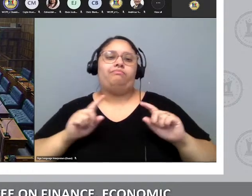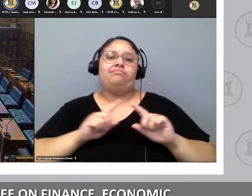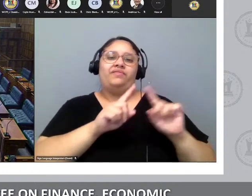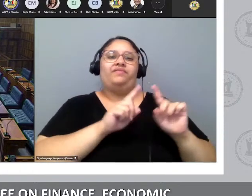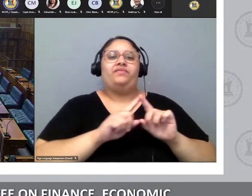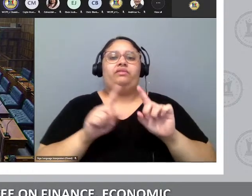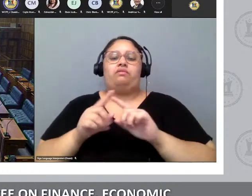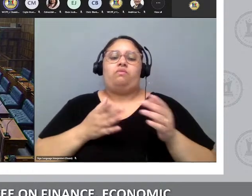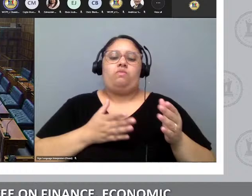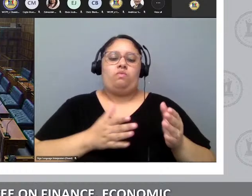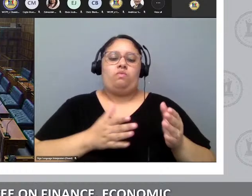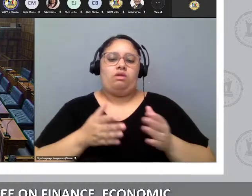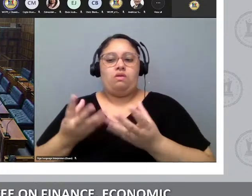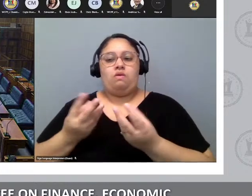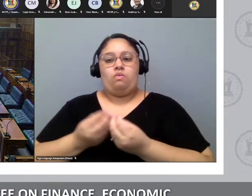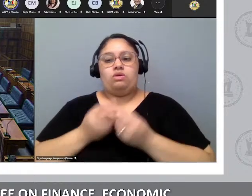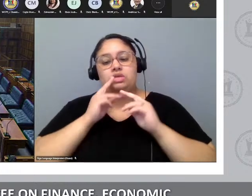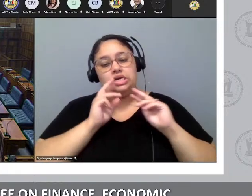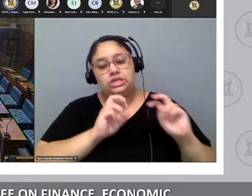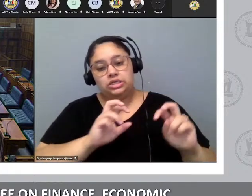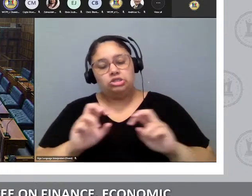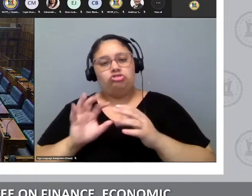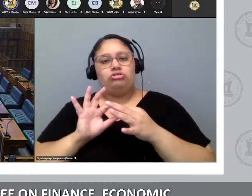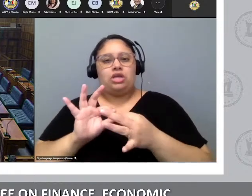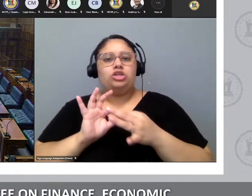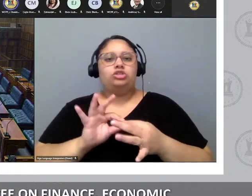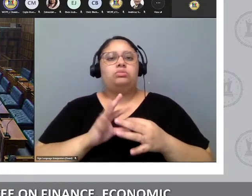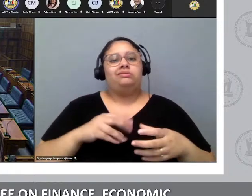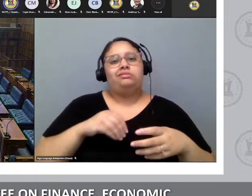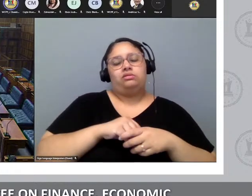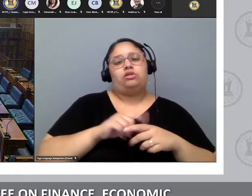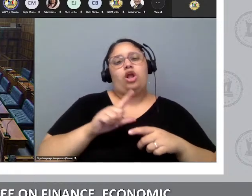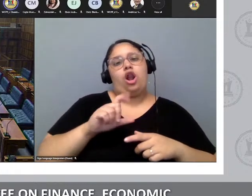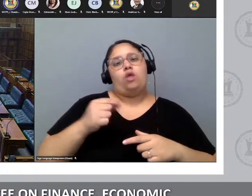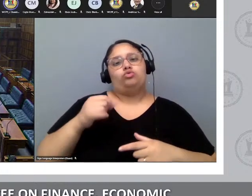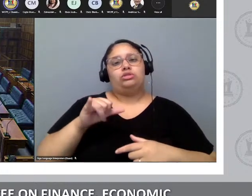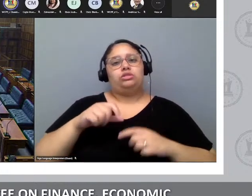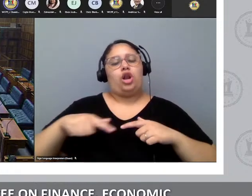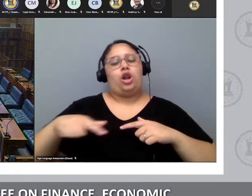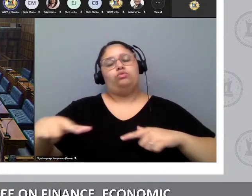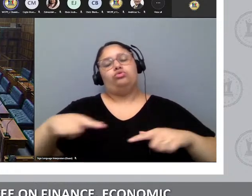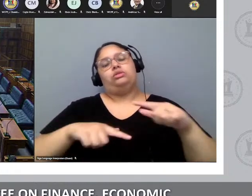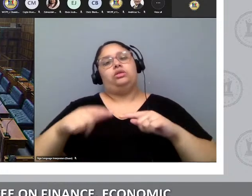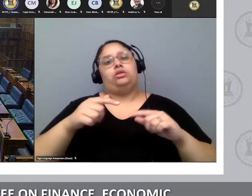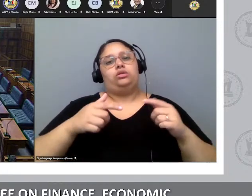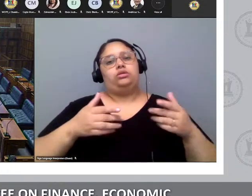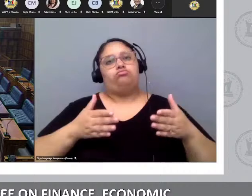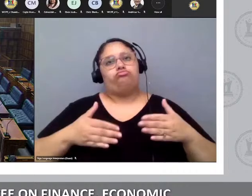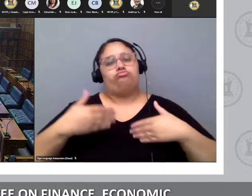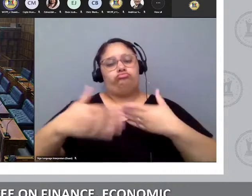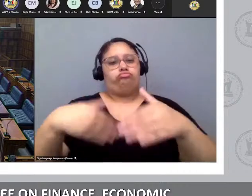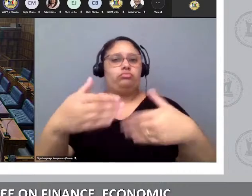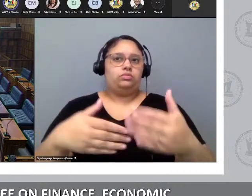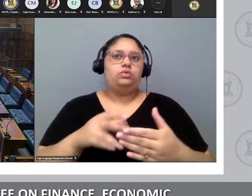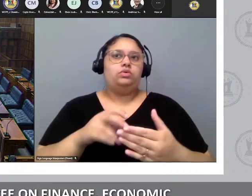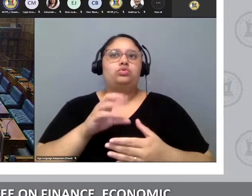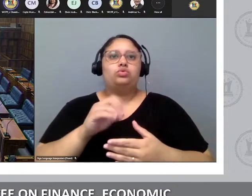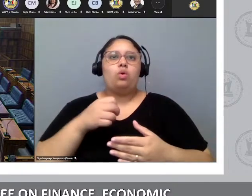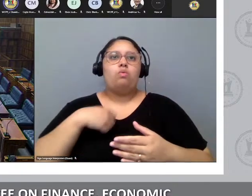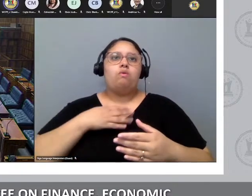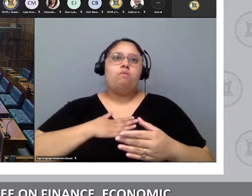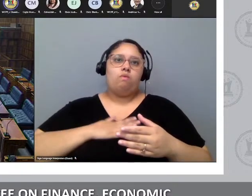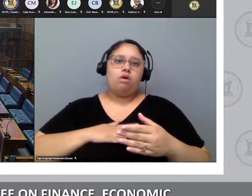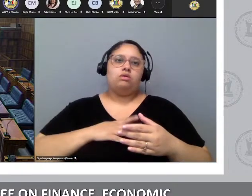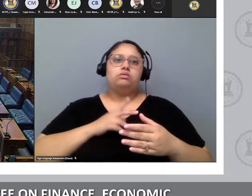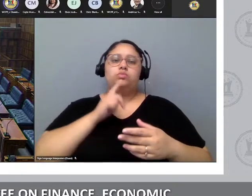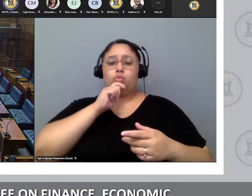action research with engagement along the logistics chain um and then we will want to true